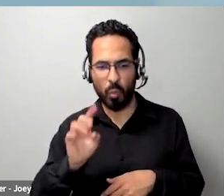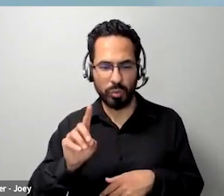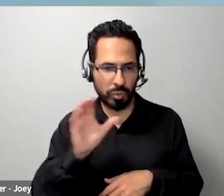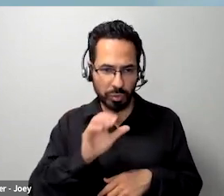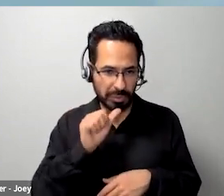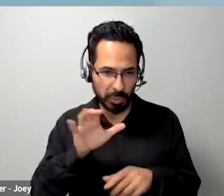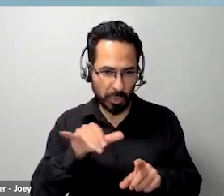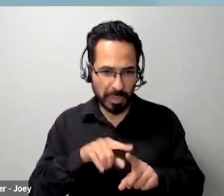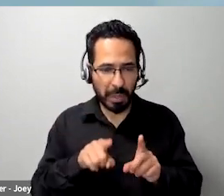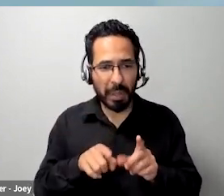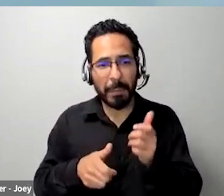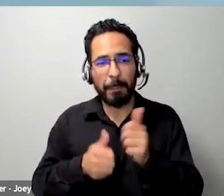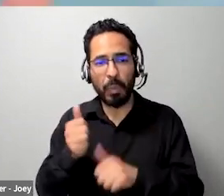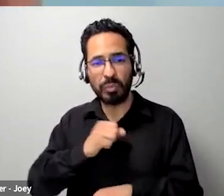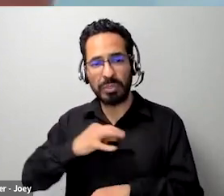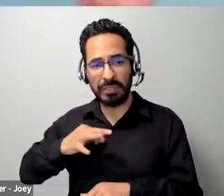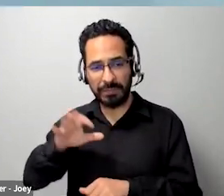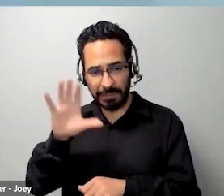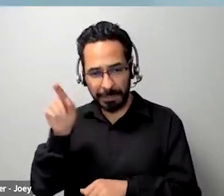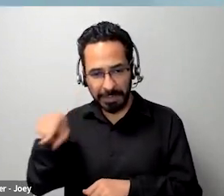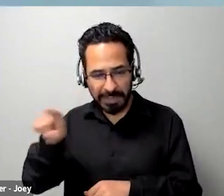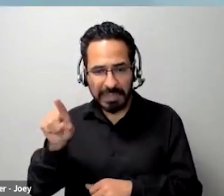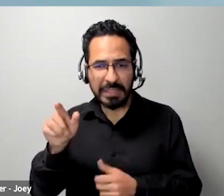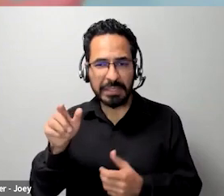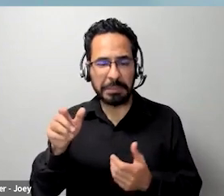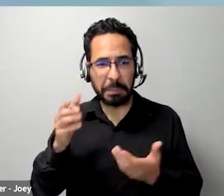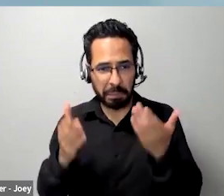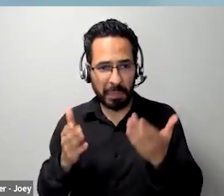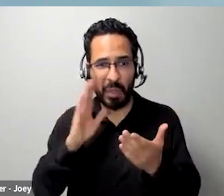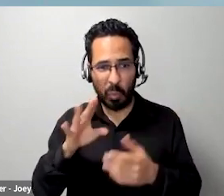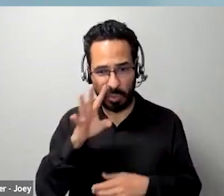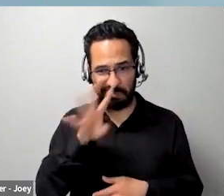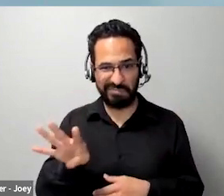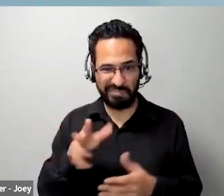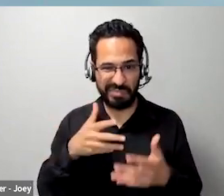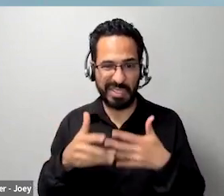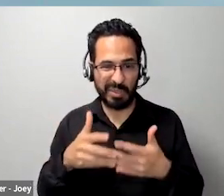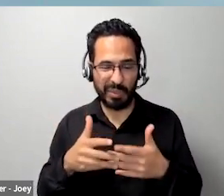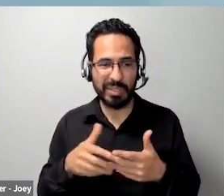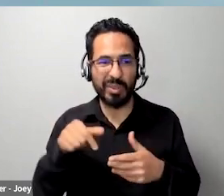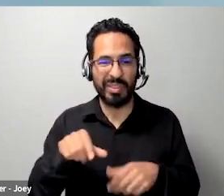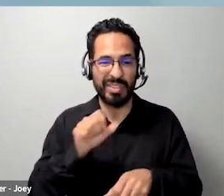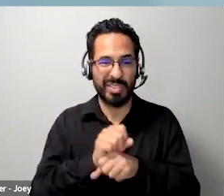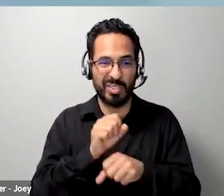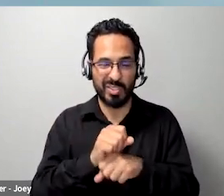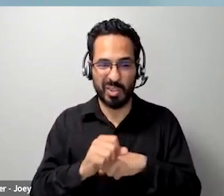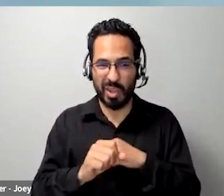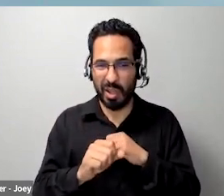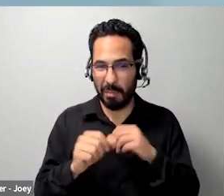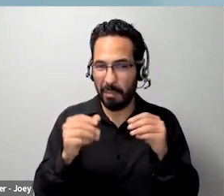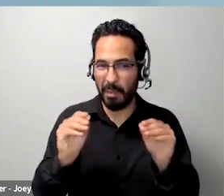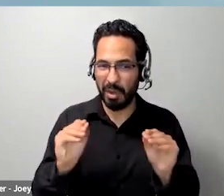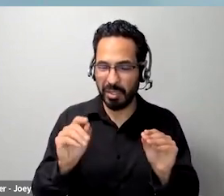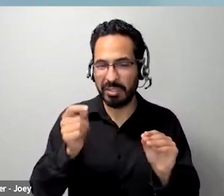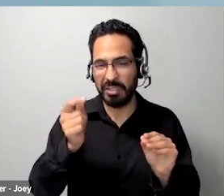staffing companies are probably going to ghost you regardless. So this job market is a little